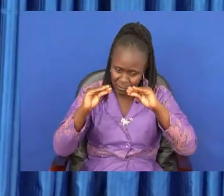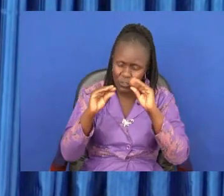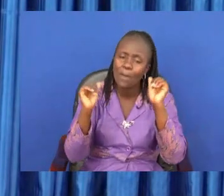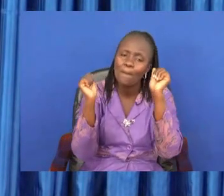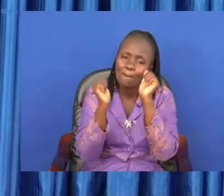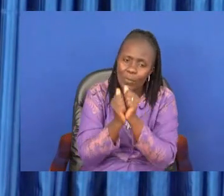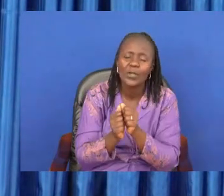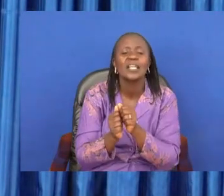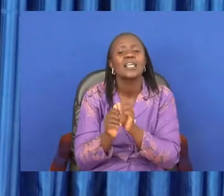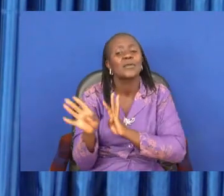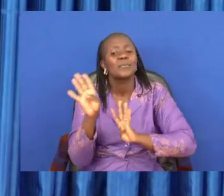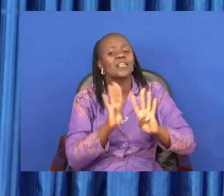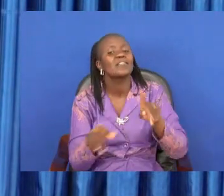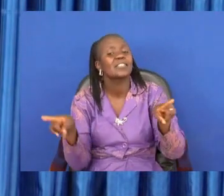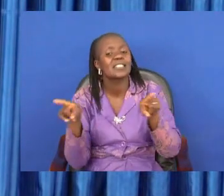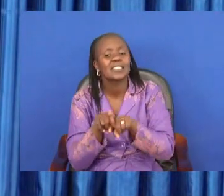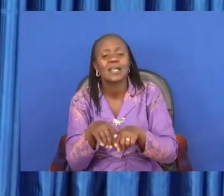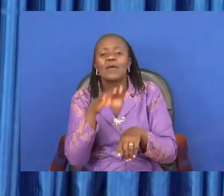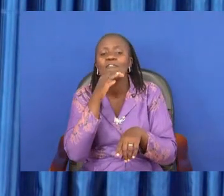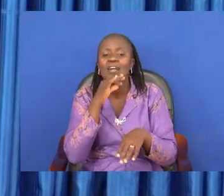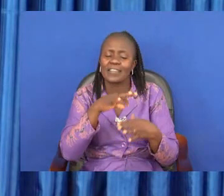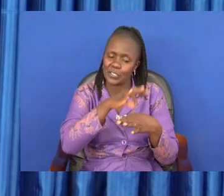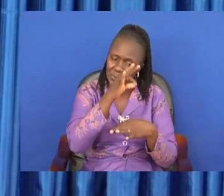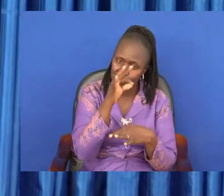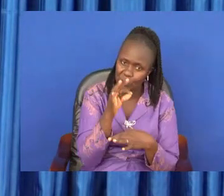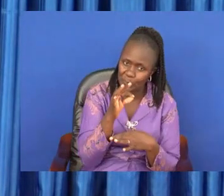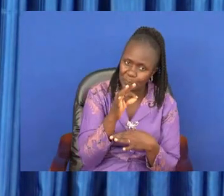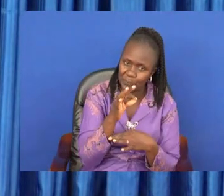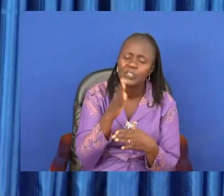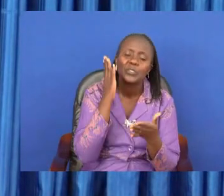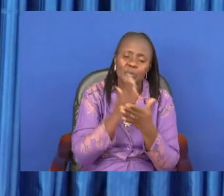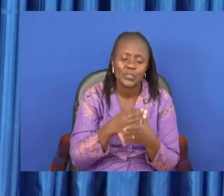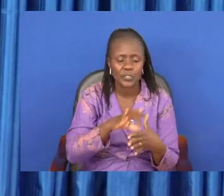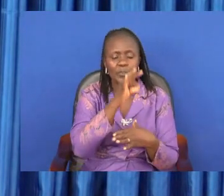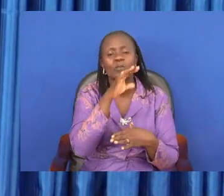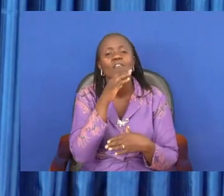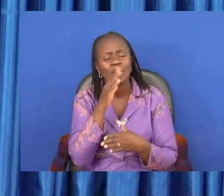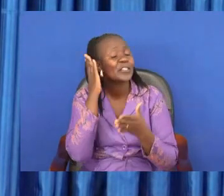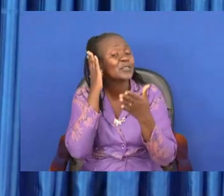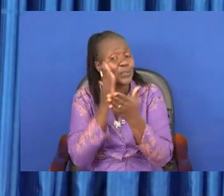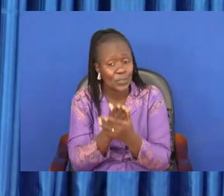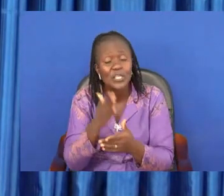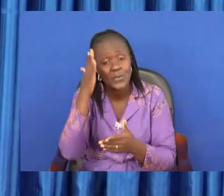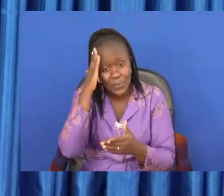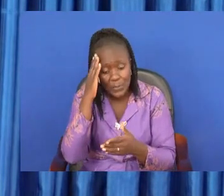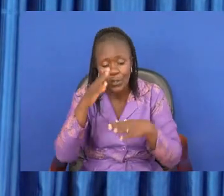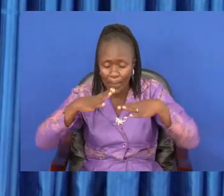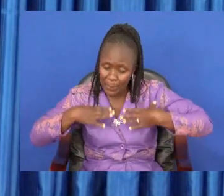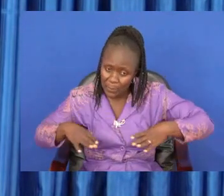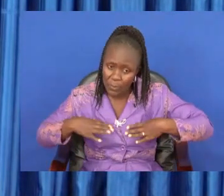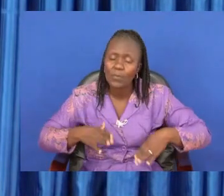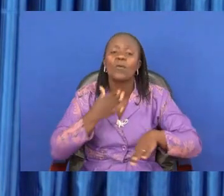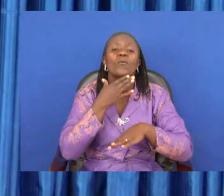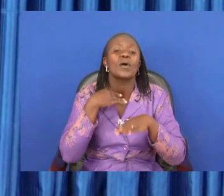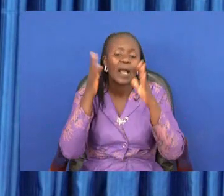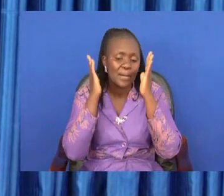Paul is behaving like a spiritual father. And sure fact, he was a spiritual father. Sure fact, he knew that these people